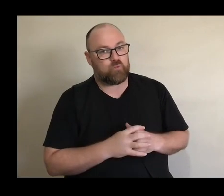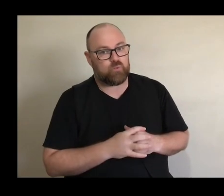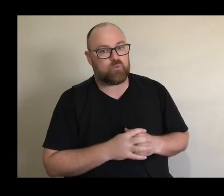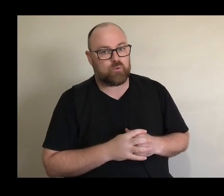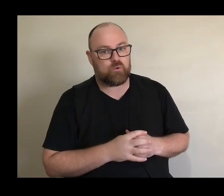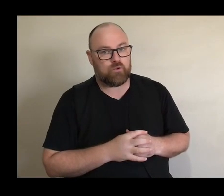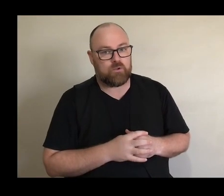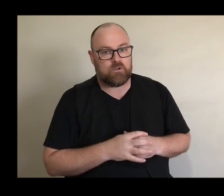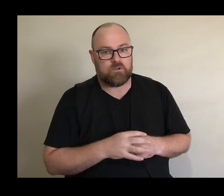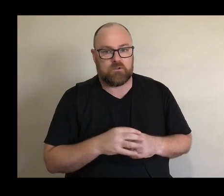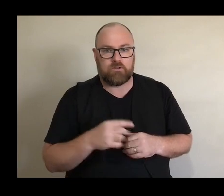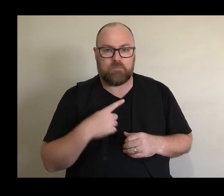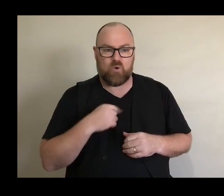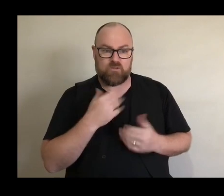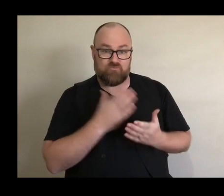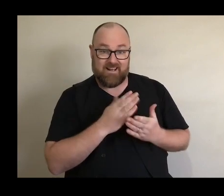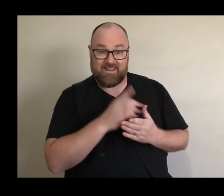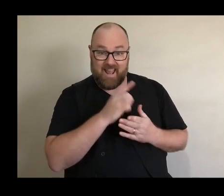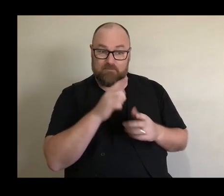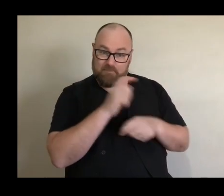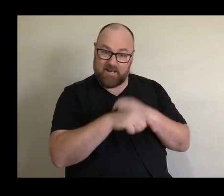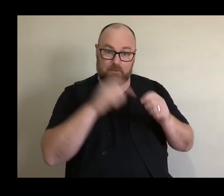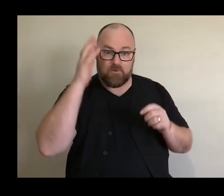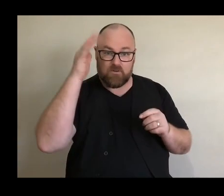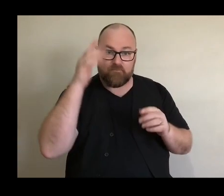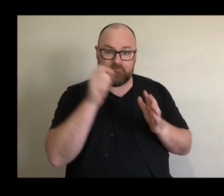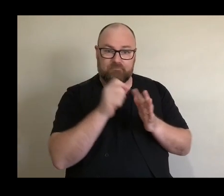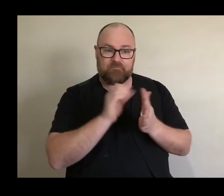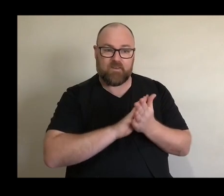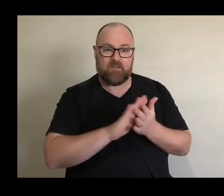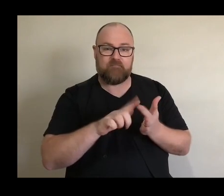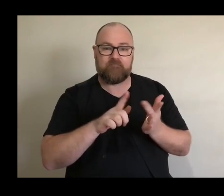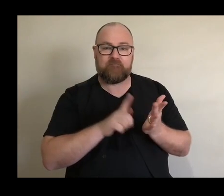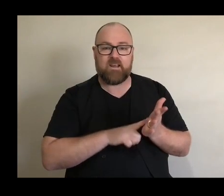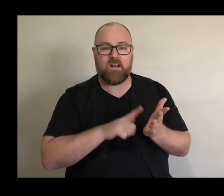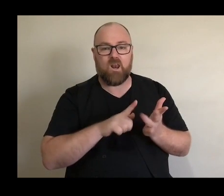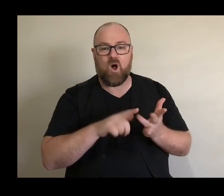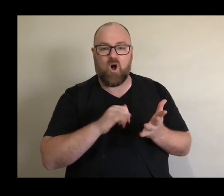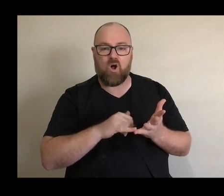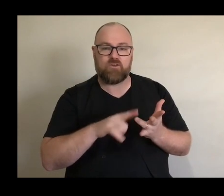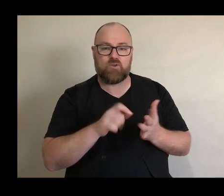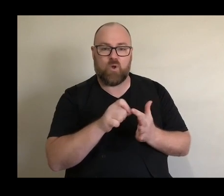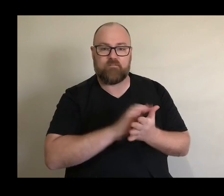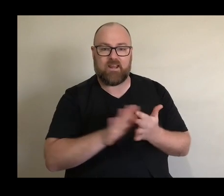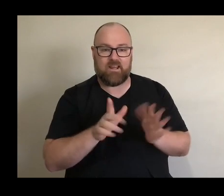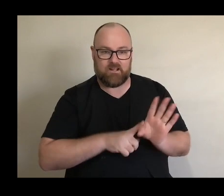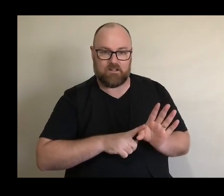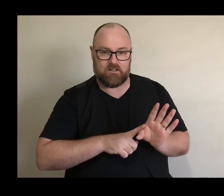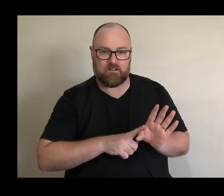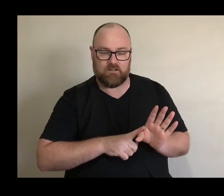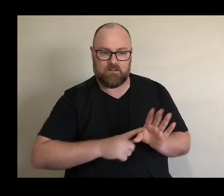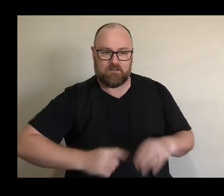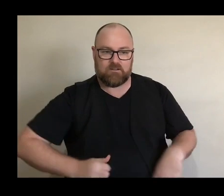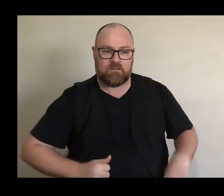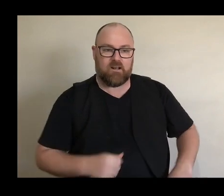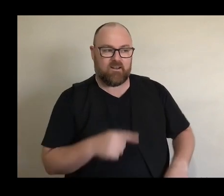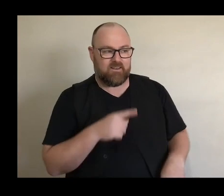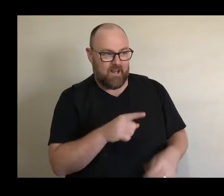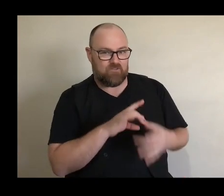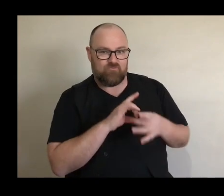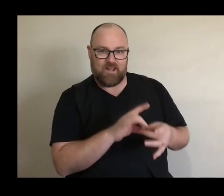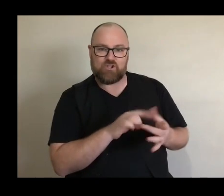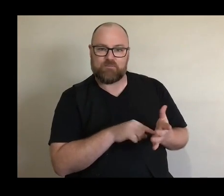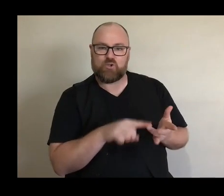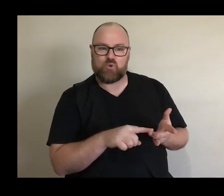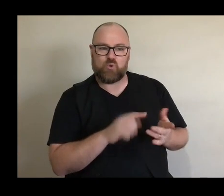a philosophy there, right? That's a particular Wiradjuri or Southeast philosophy in relationship to a particular